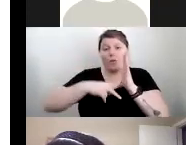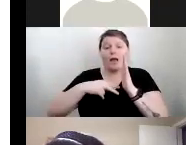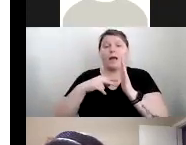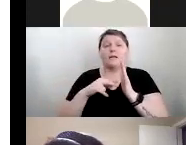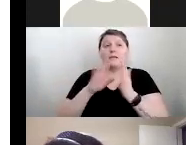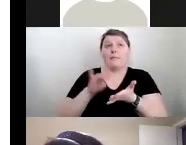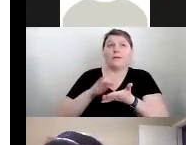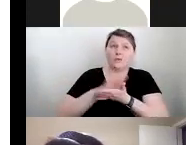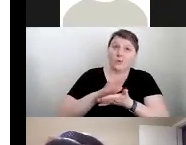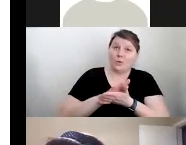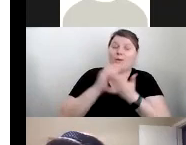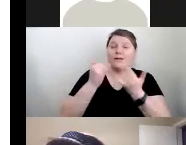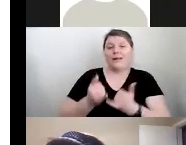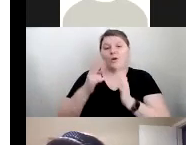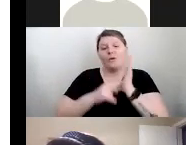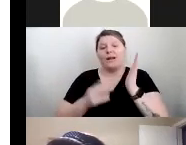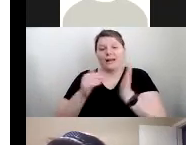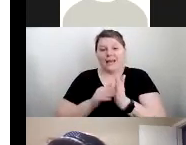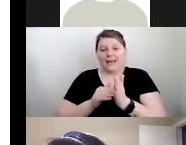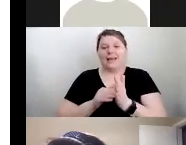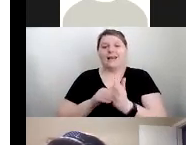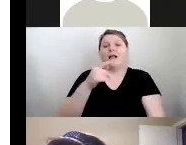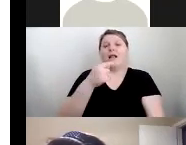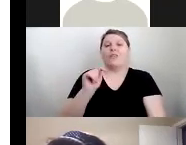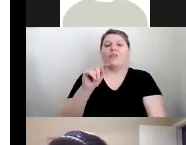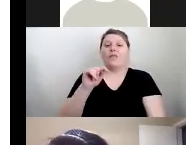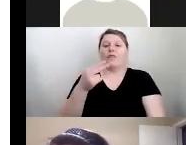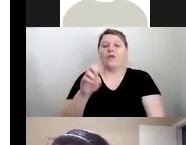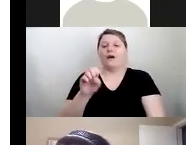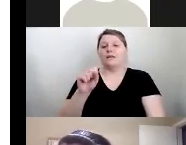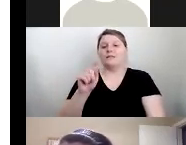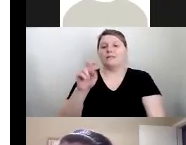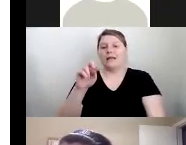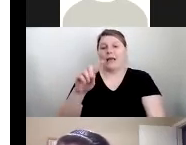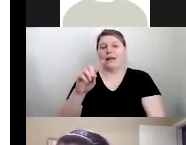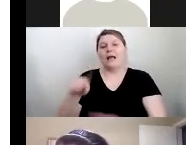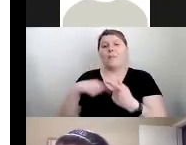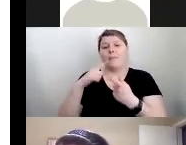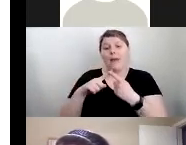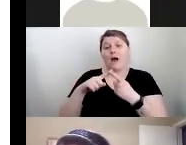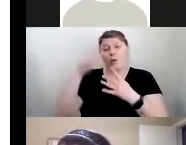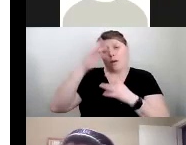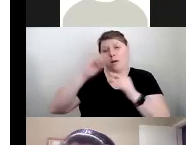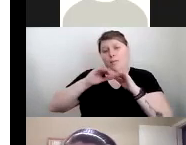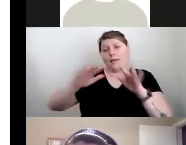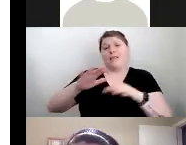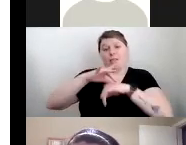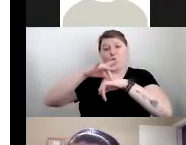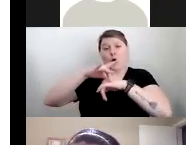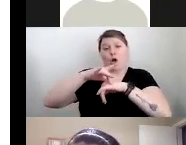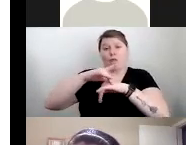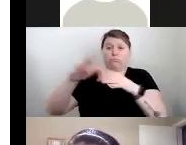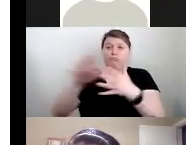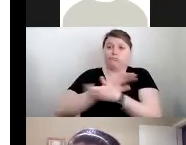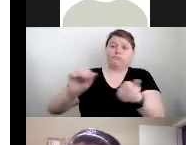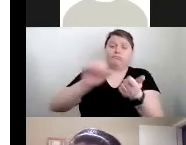I'm reading again, written by Stephen King, The Stand, about a plague that wiped out most of the earth. Very